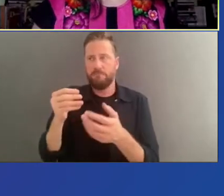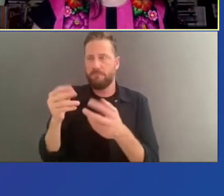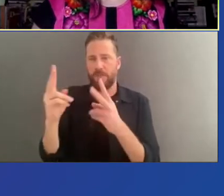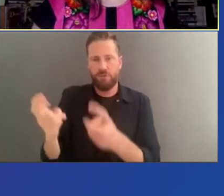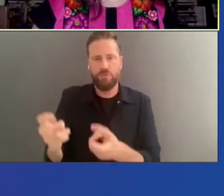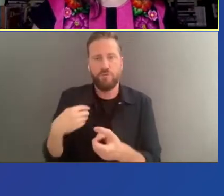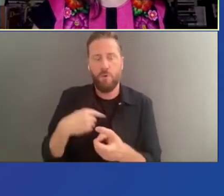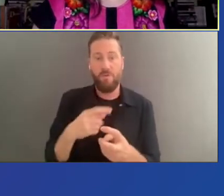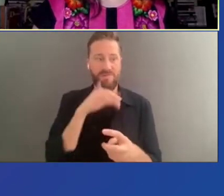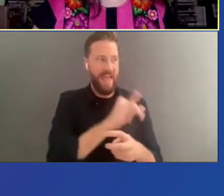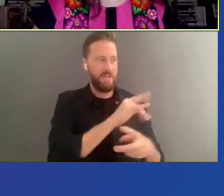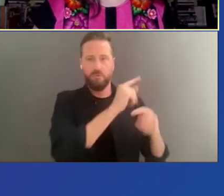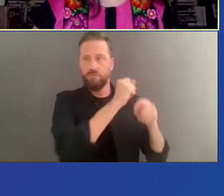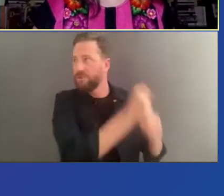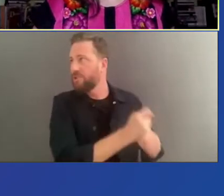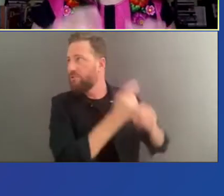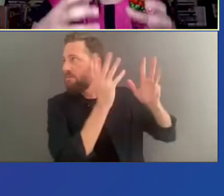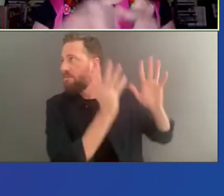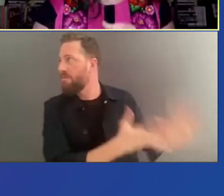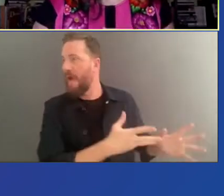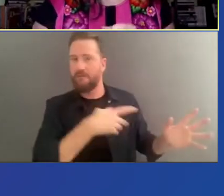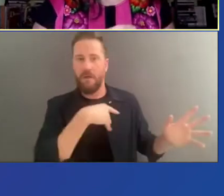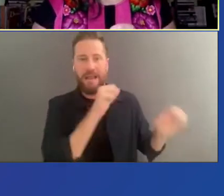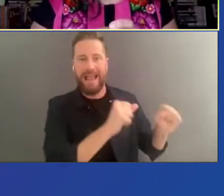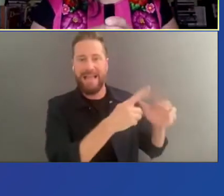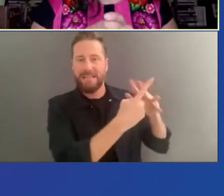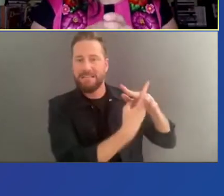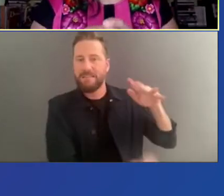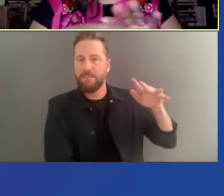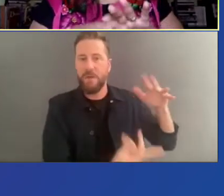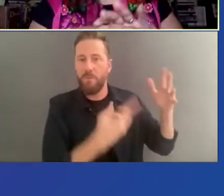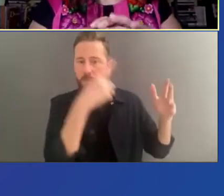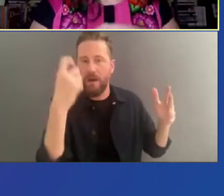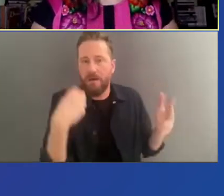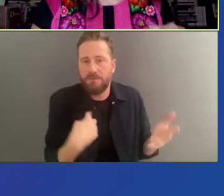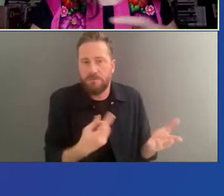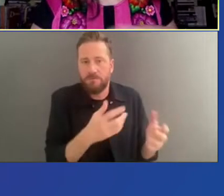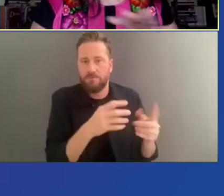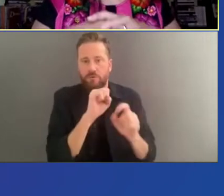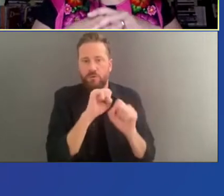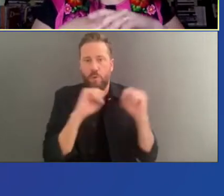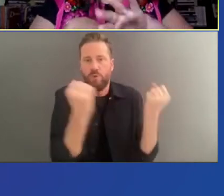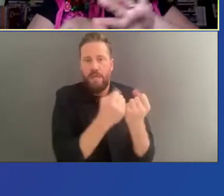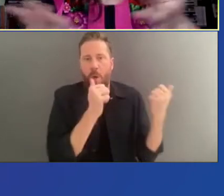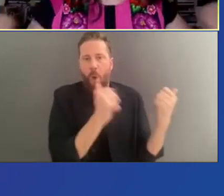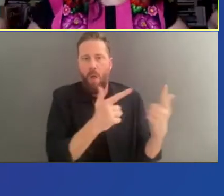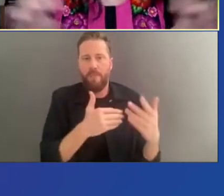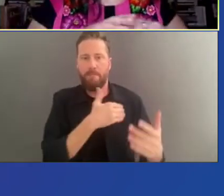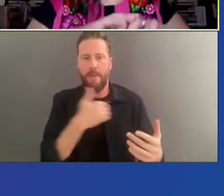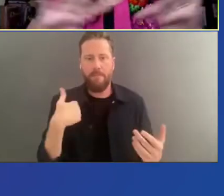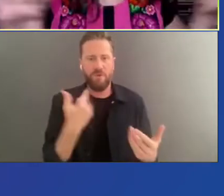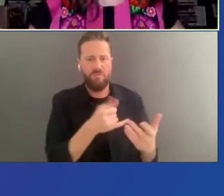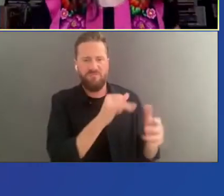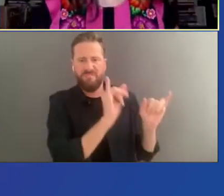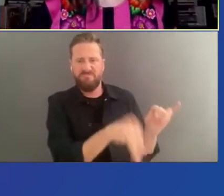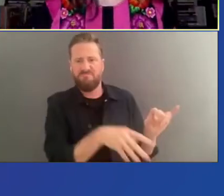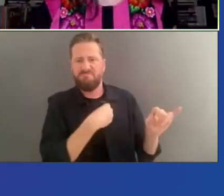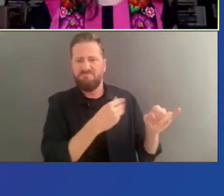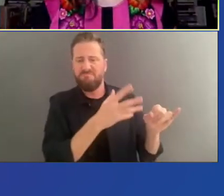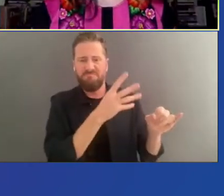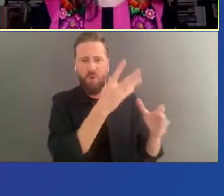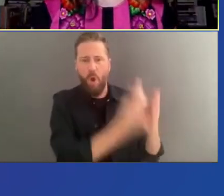in danger of disappearing because of that, because socially, all the members, the practitioners were like just going